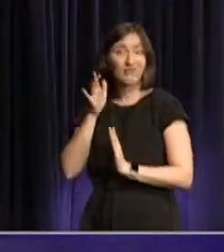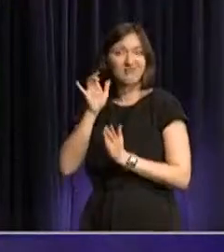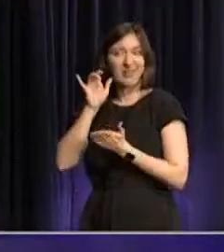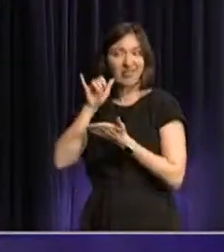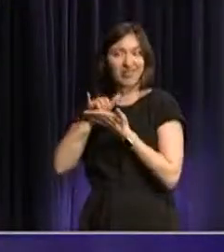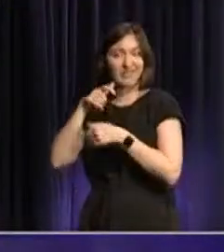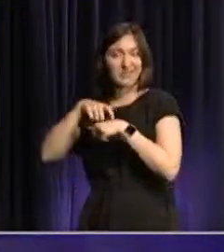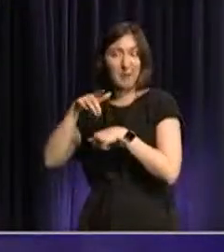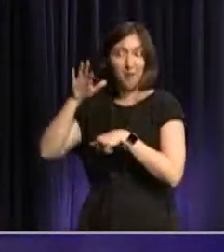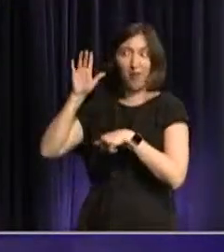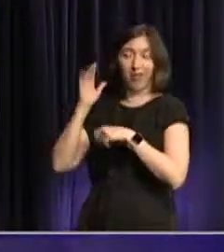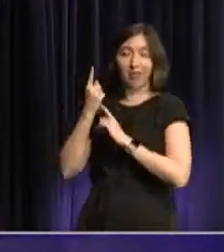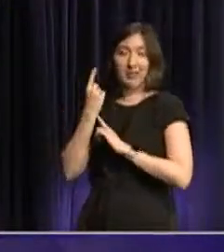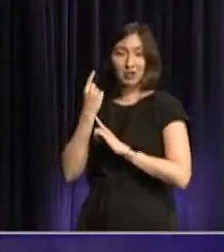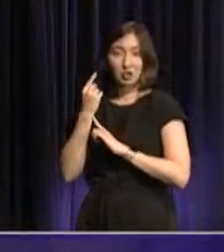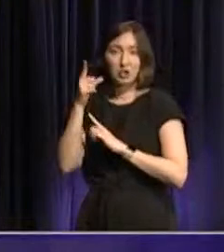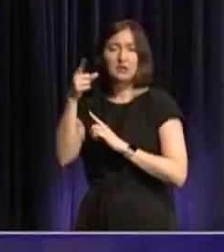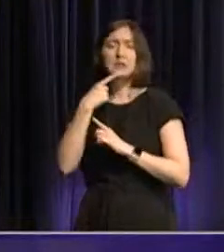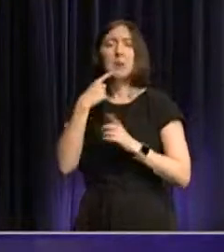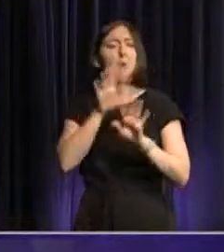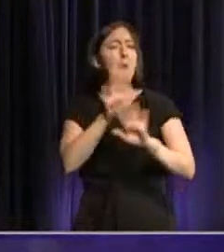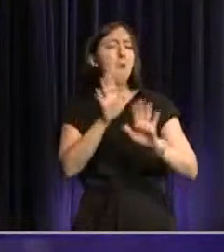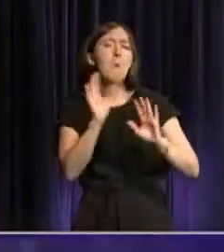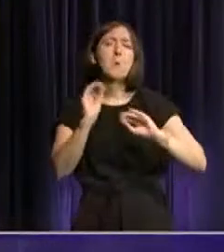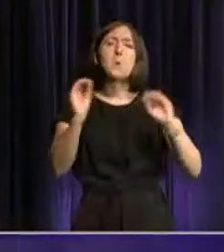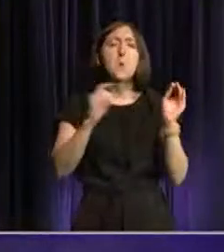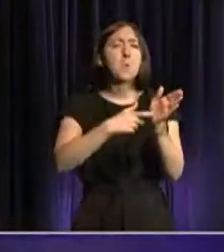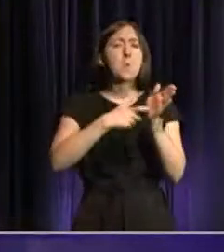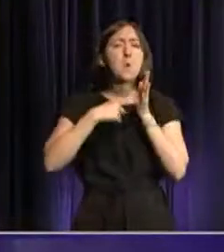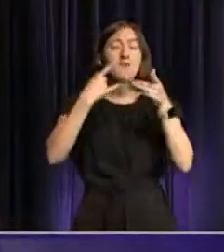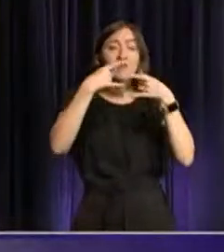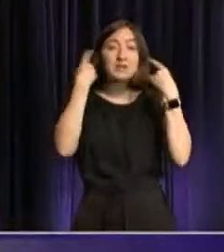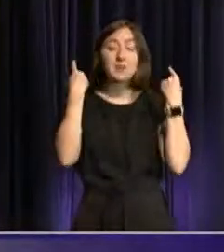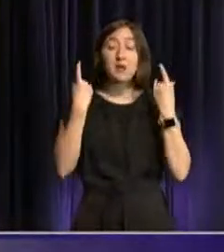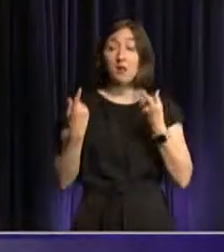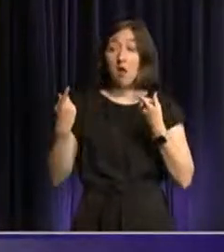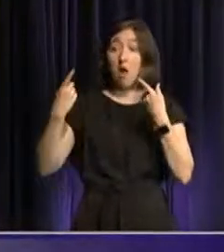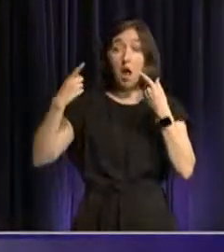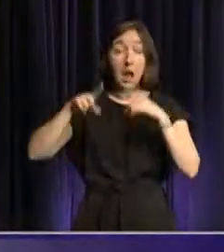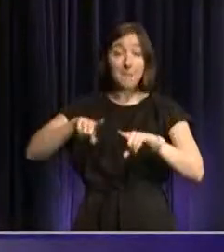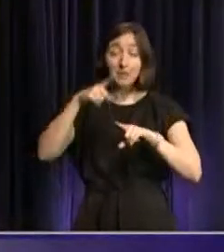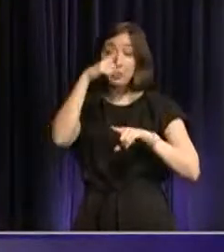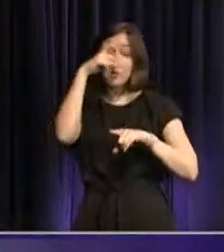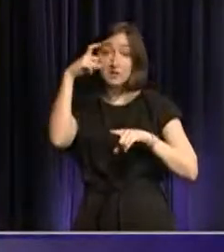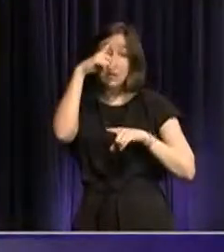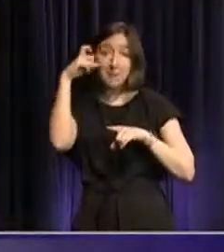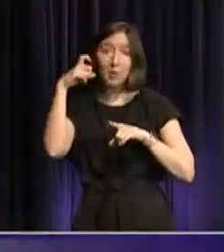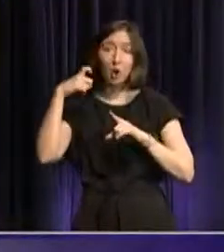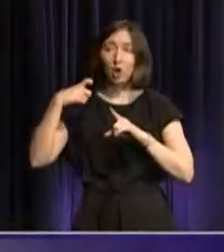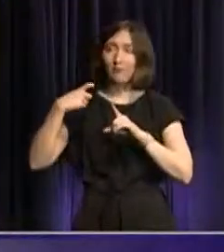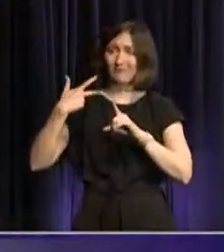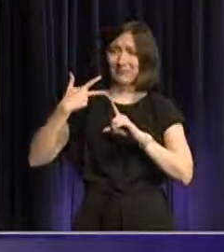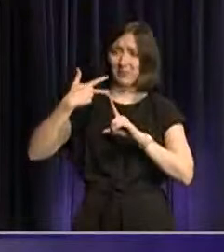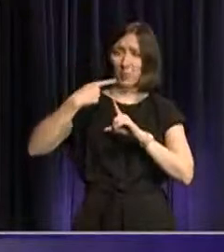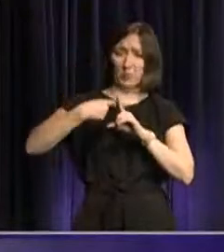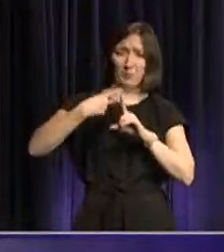we exploded through the summer. And it was only about 3 months later we went from 55 people in the hospital